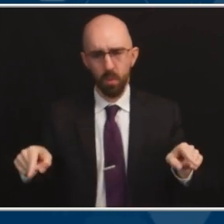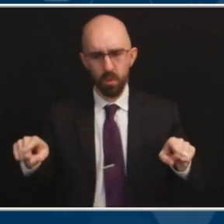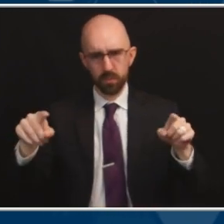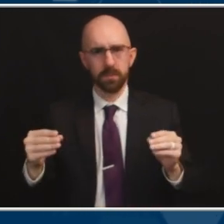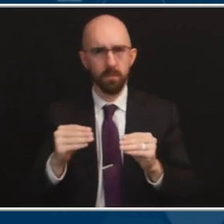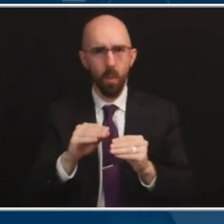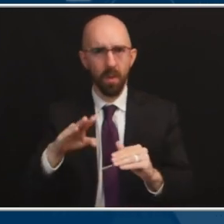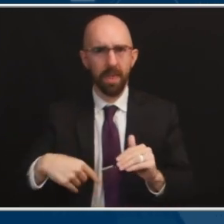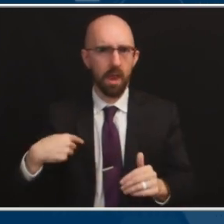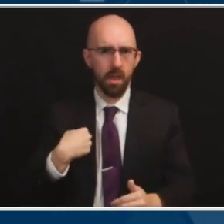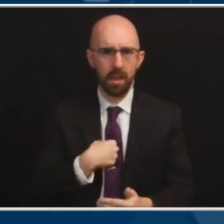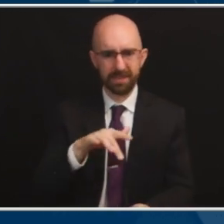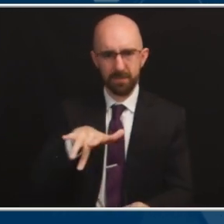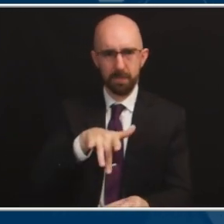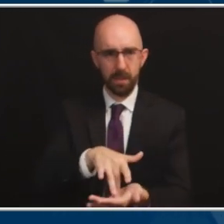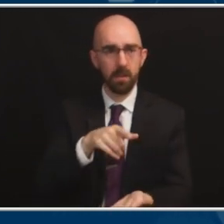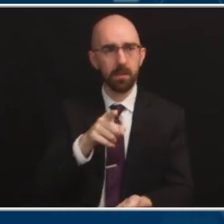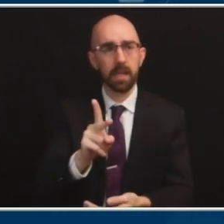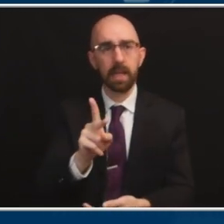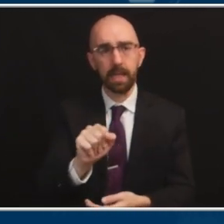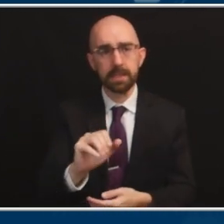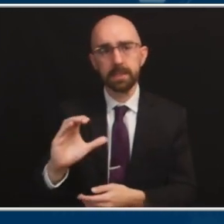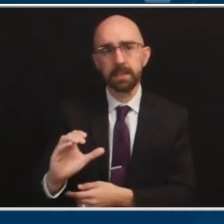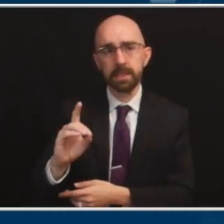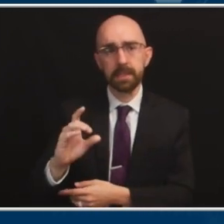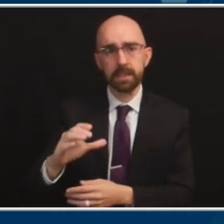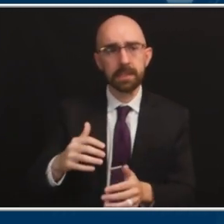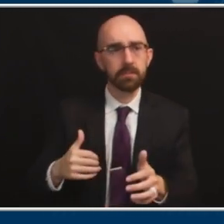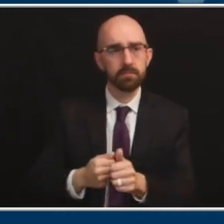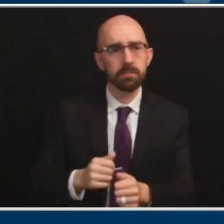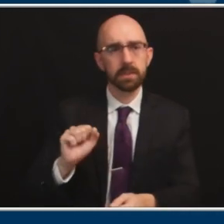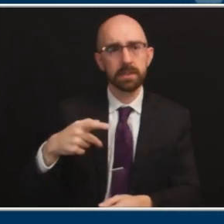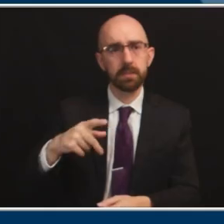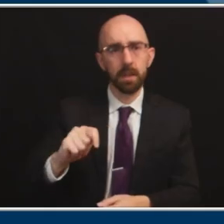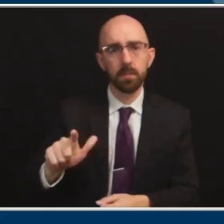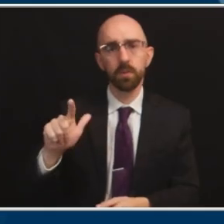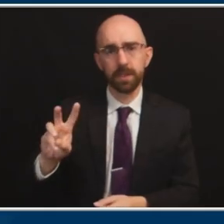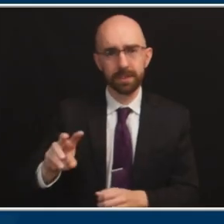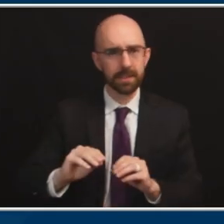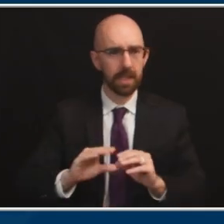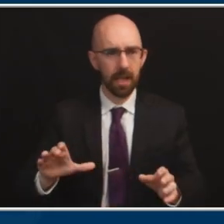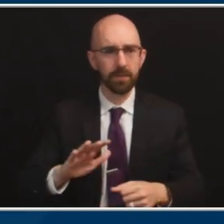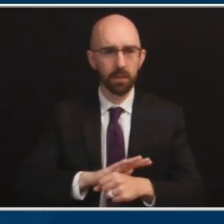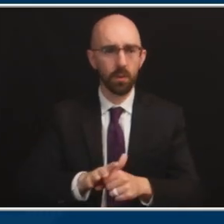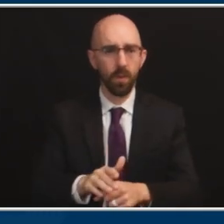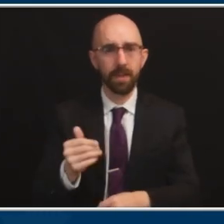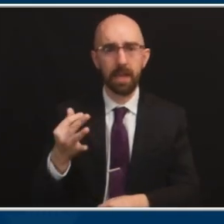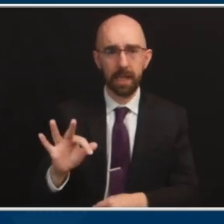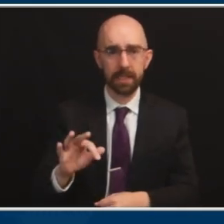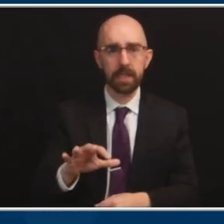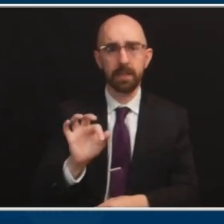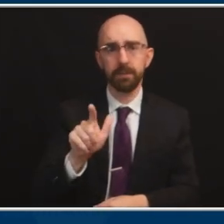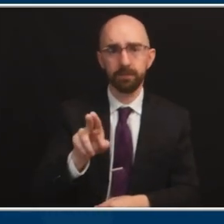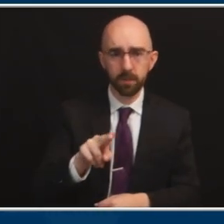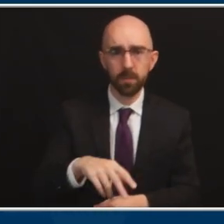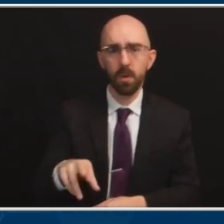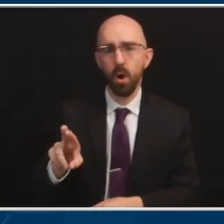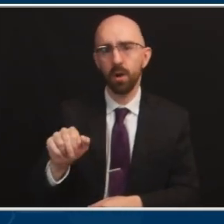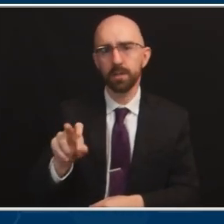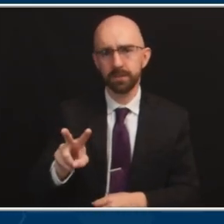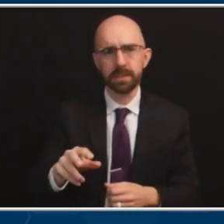for Kansas. This is from the CDC, updated on September 26. Obviously, COVID-19, influenza, and RSV remain very